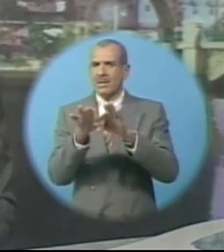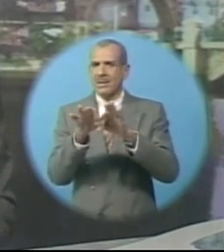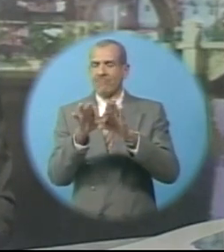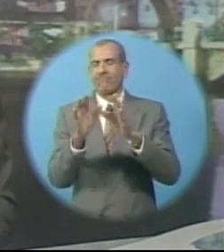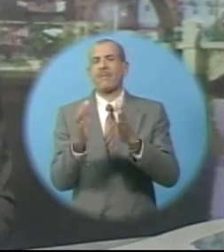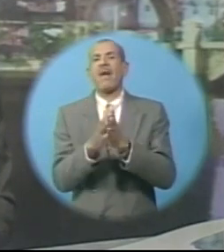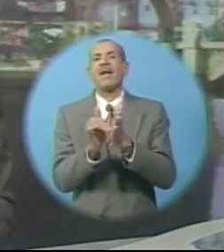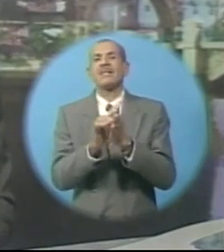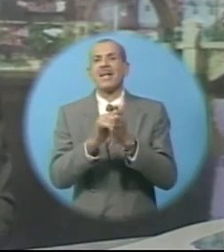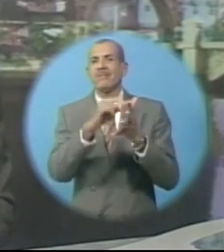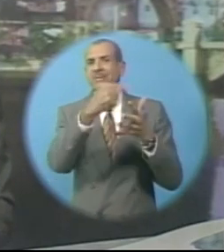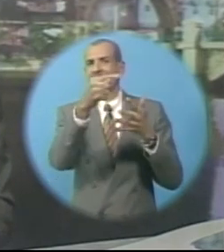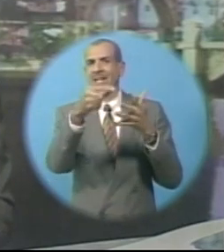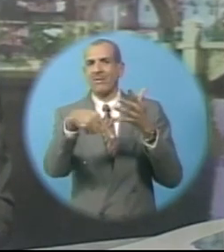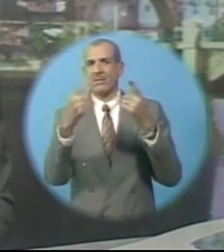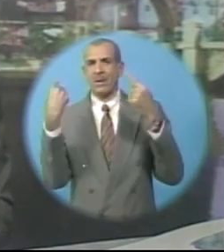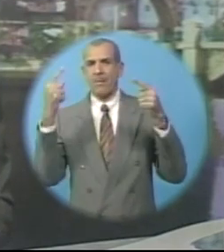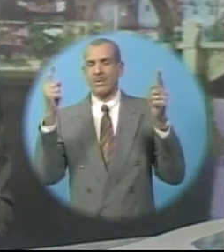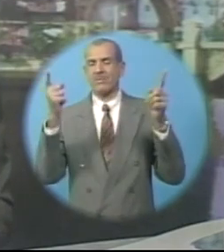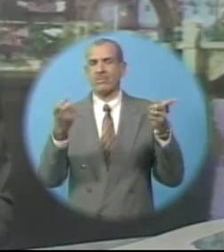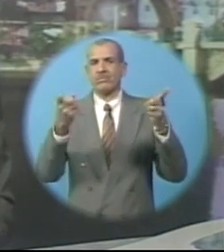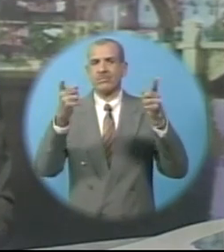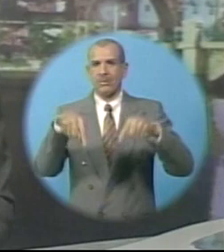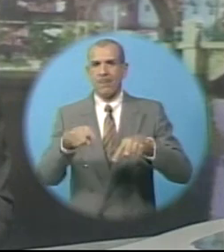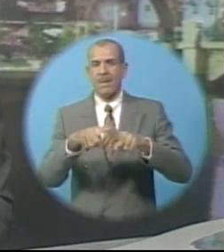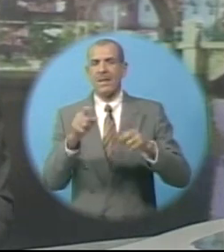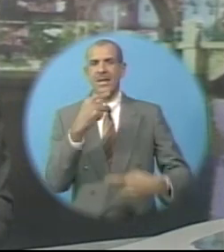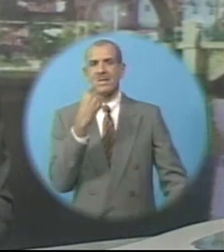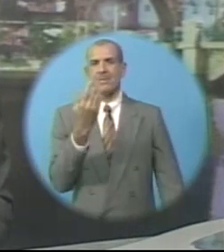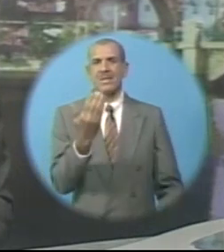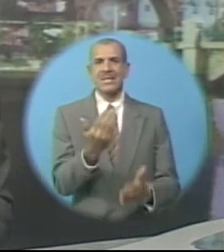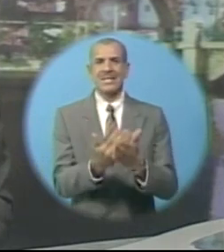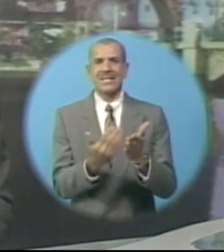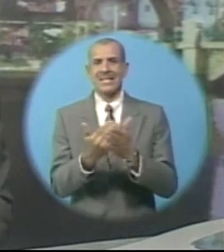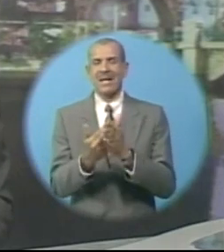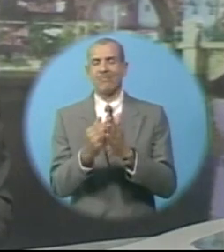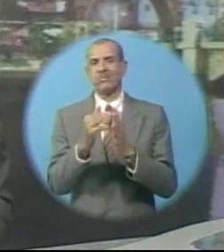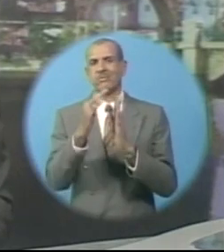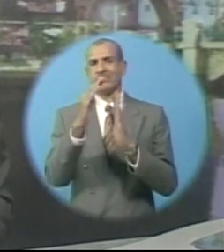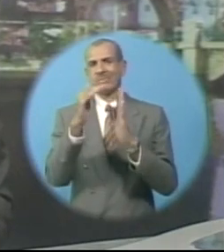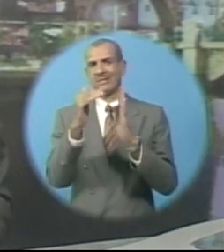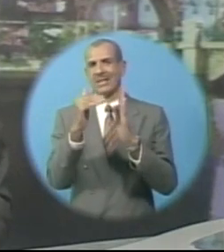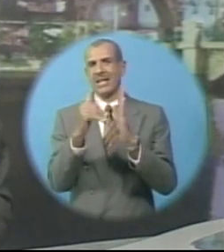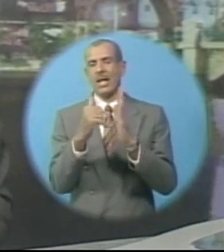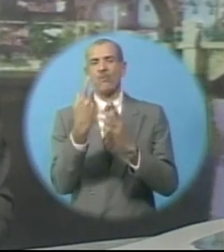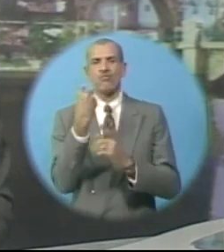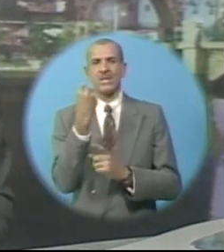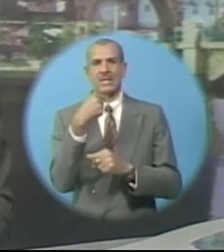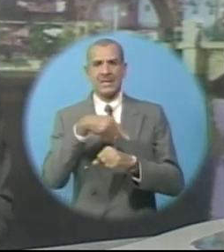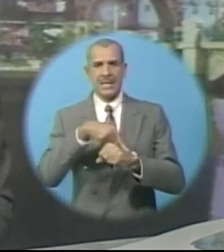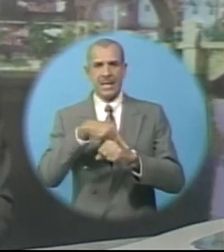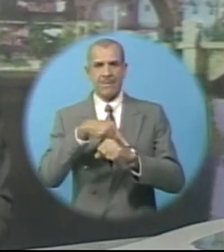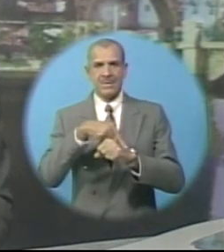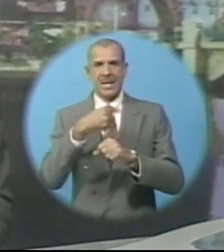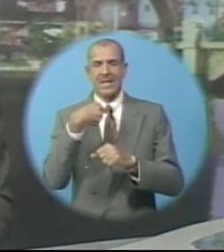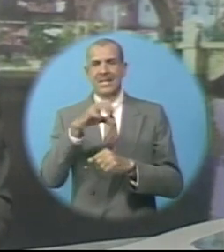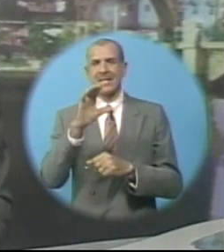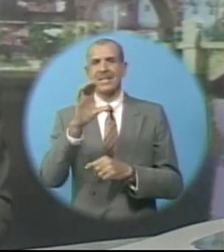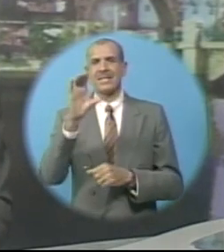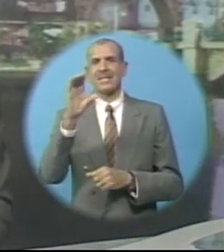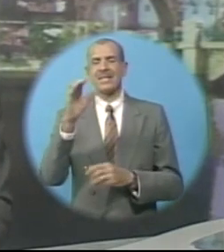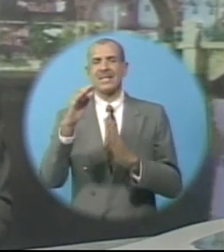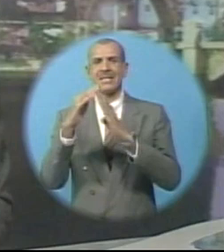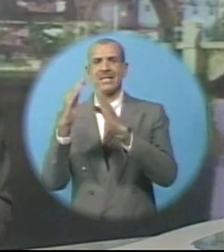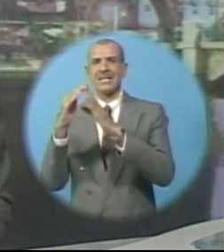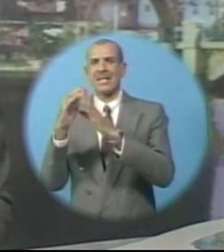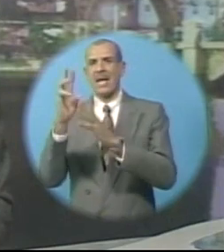notes several achievements have been made but feels there has been some deterioration in recent times. The city MP does not share